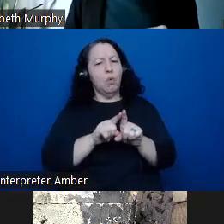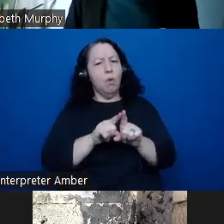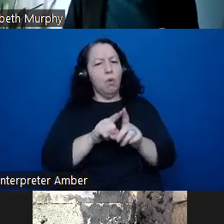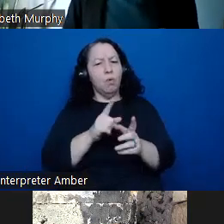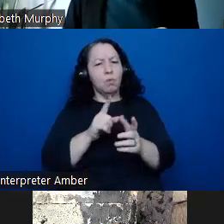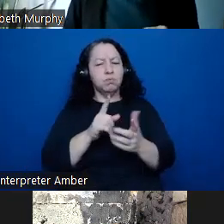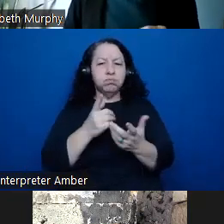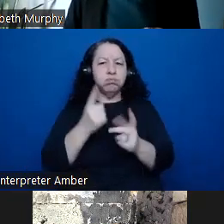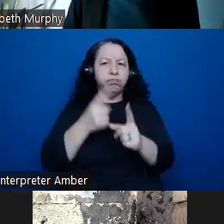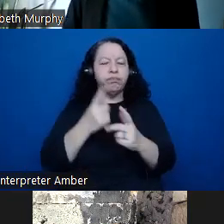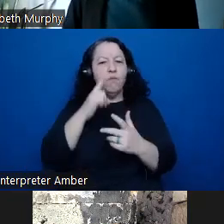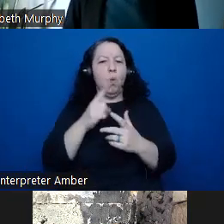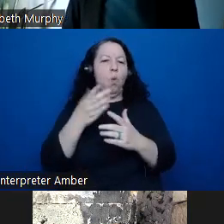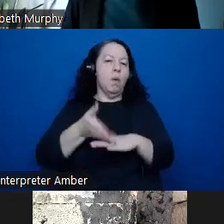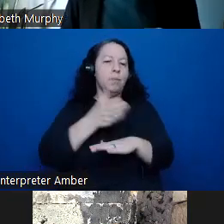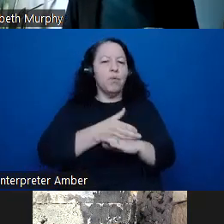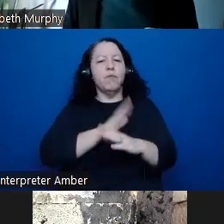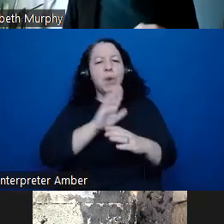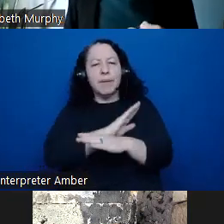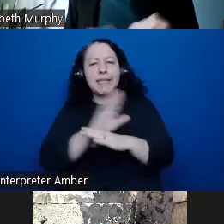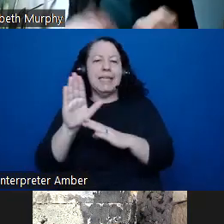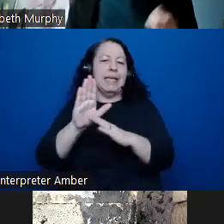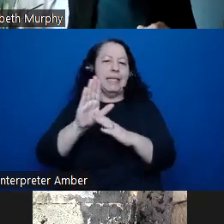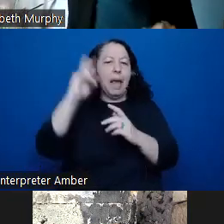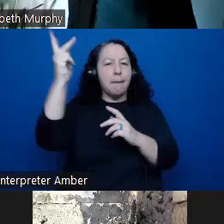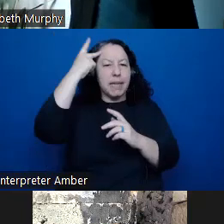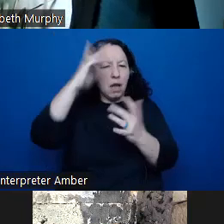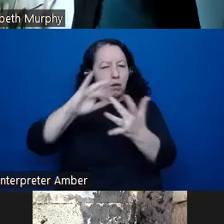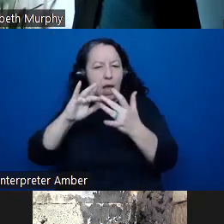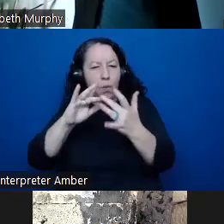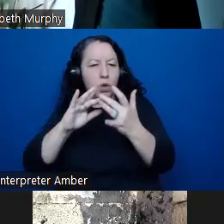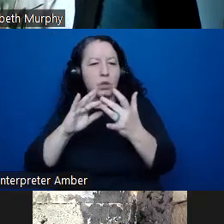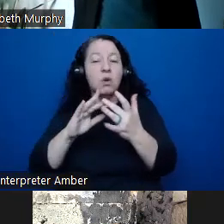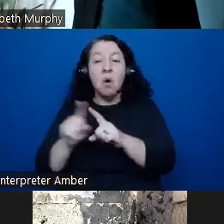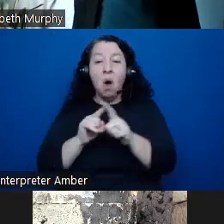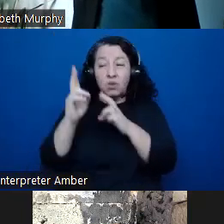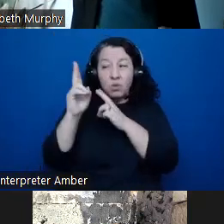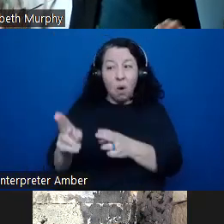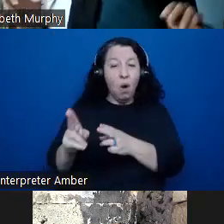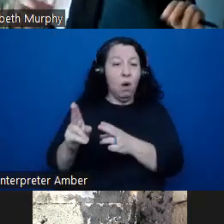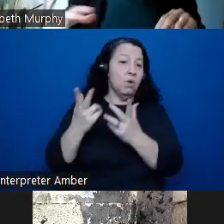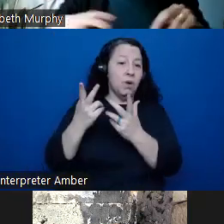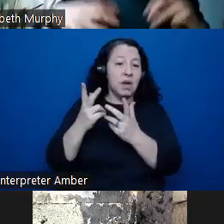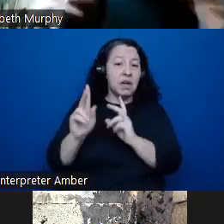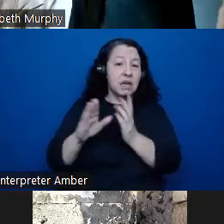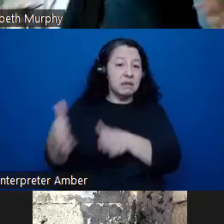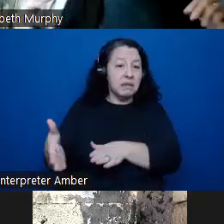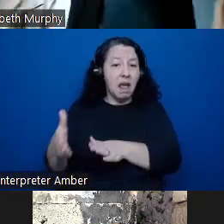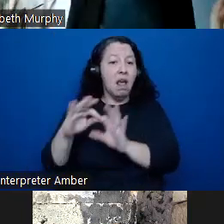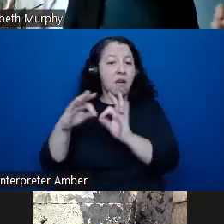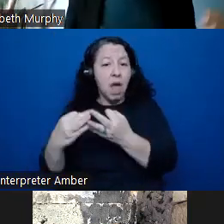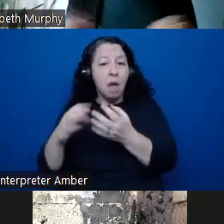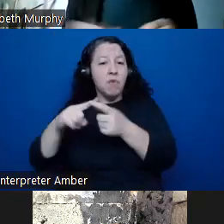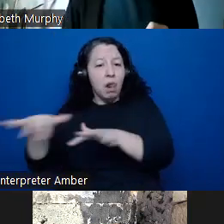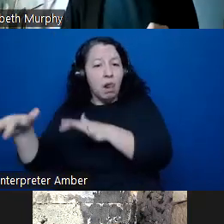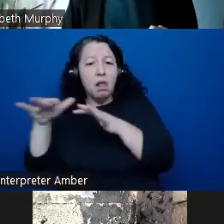also observe funerary rites for deceased members or take part in civic festivals. Thus, the social lives